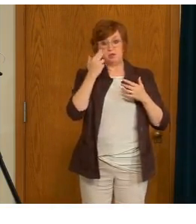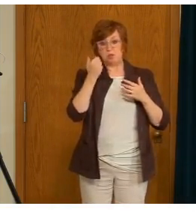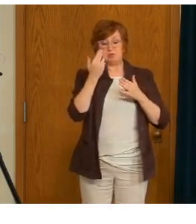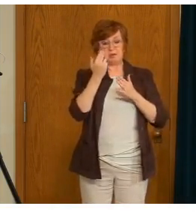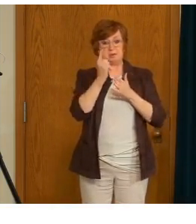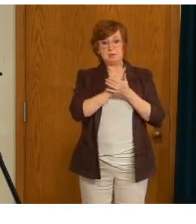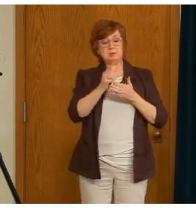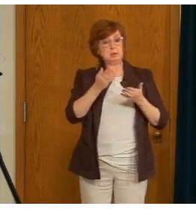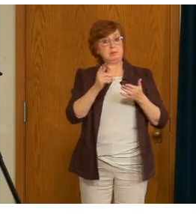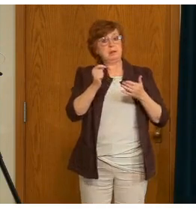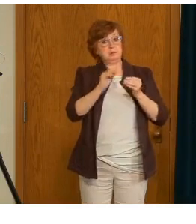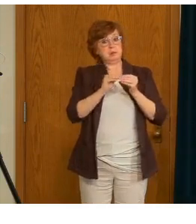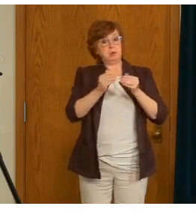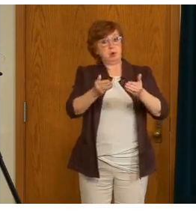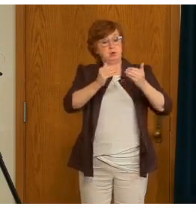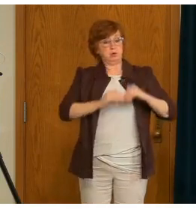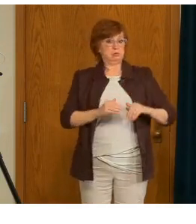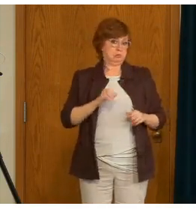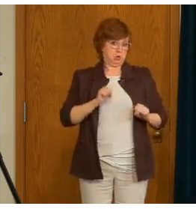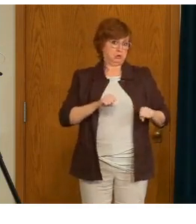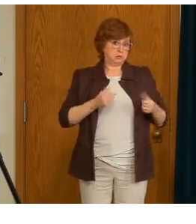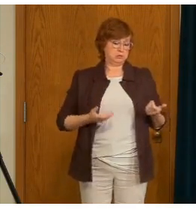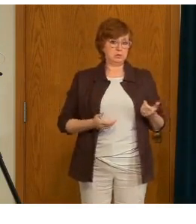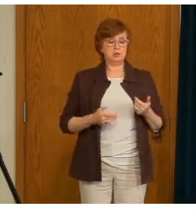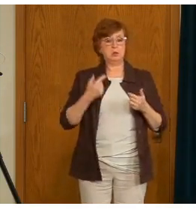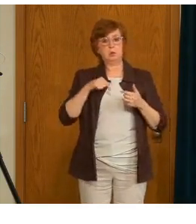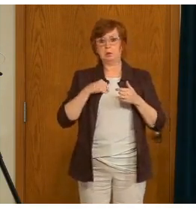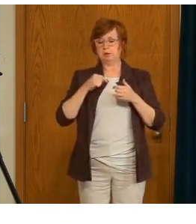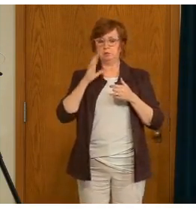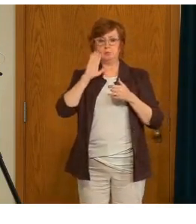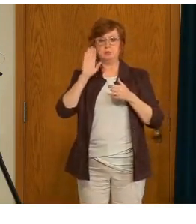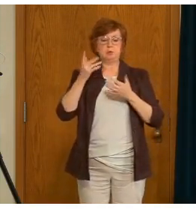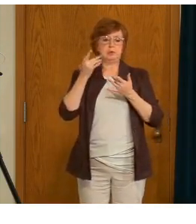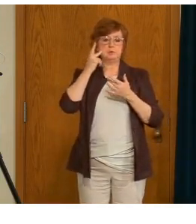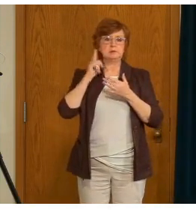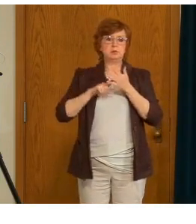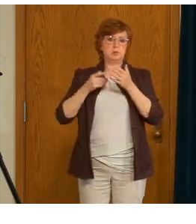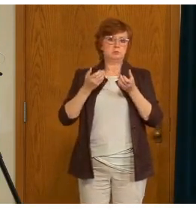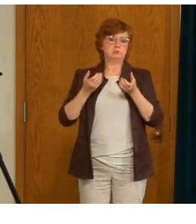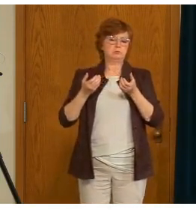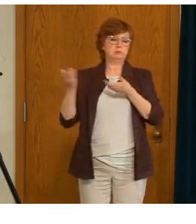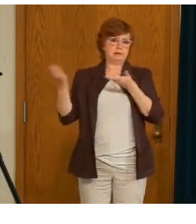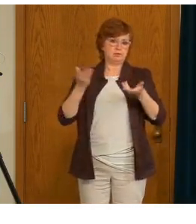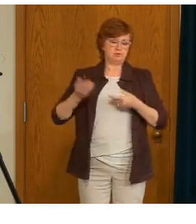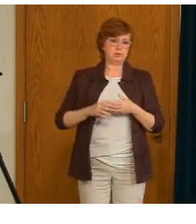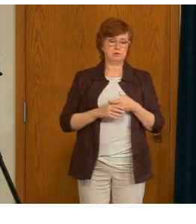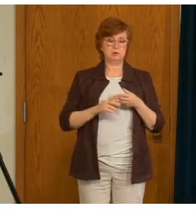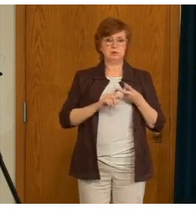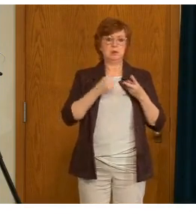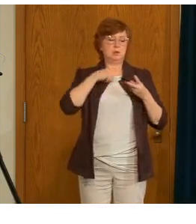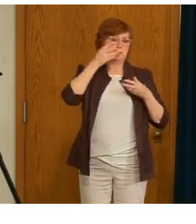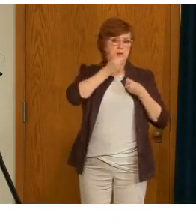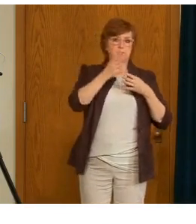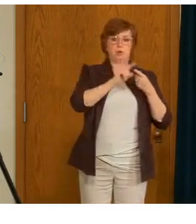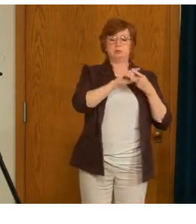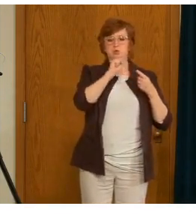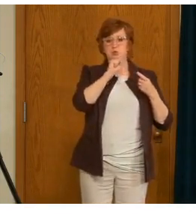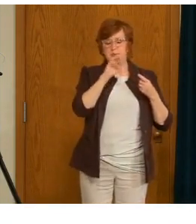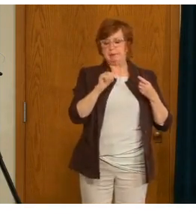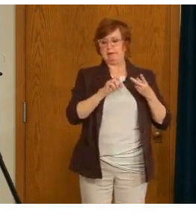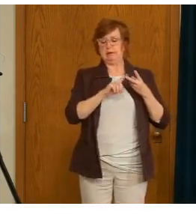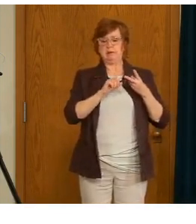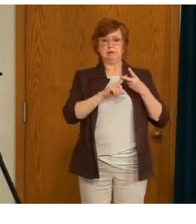know when you are eligible through public service announcements and social media posts. And with the help of the news media, just like we have been